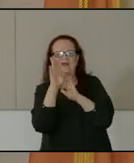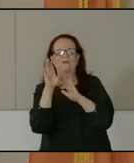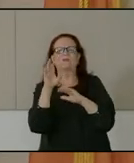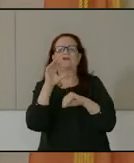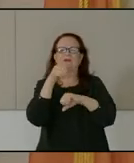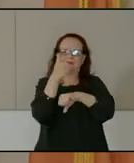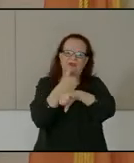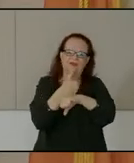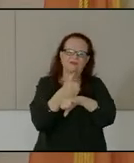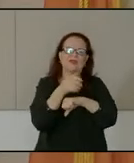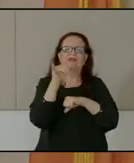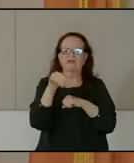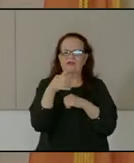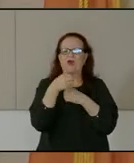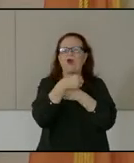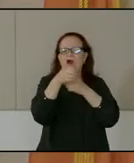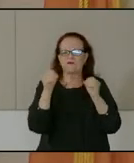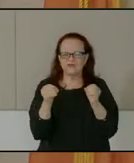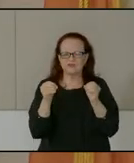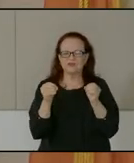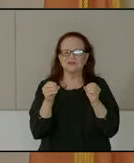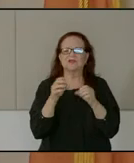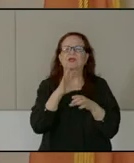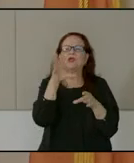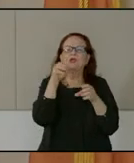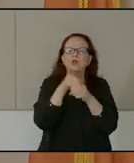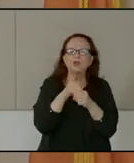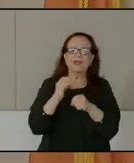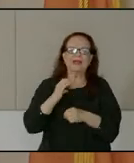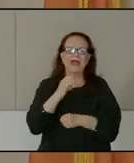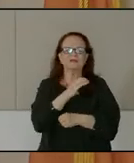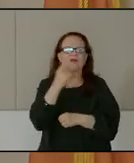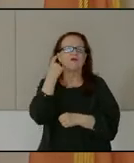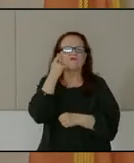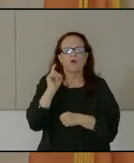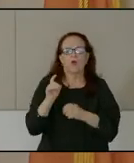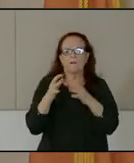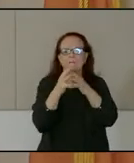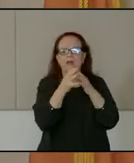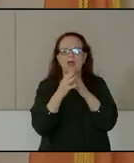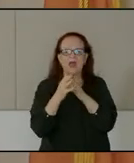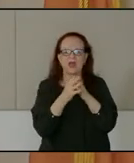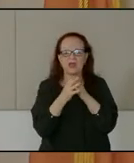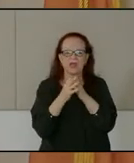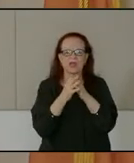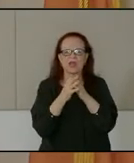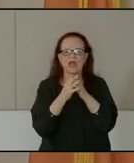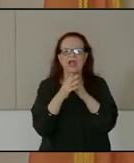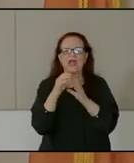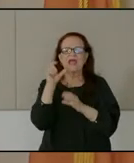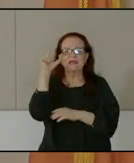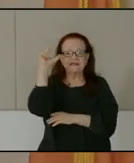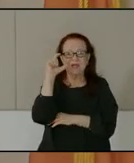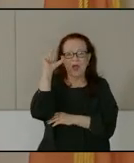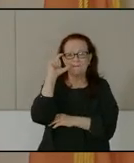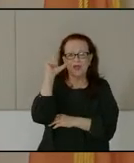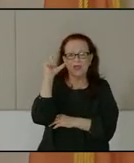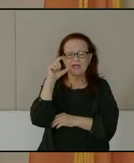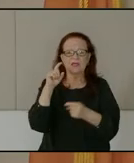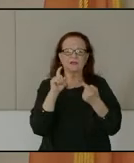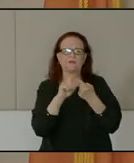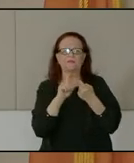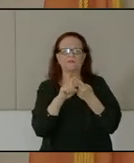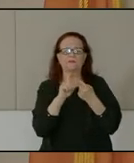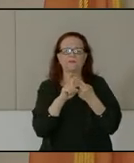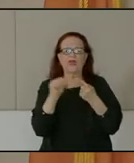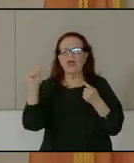and Refugee Affairs, including the Council on American and Islamic Relations, the Asian Americans